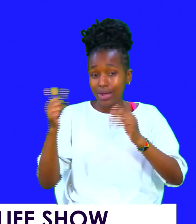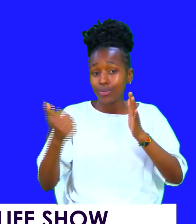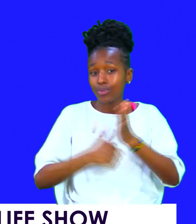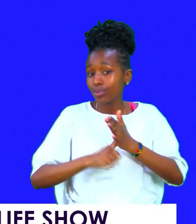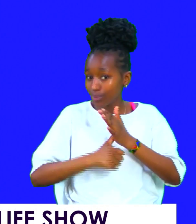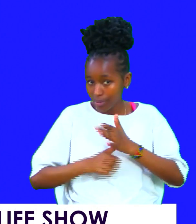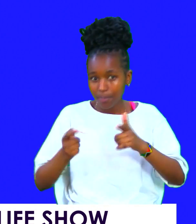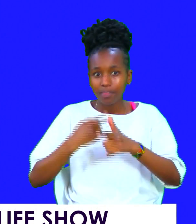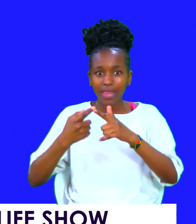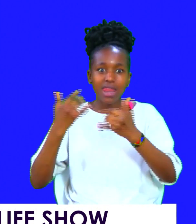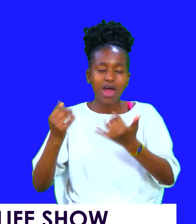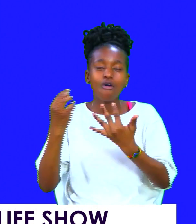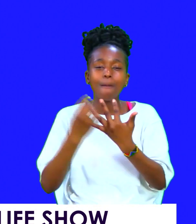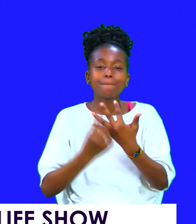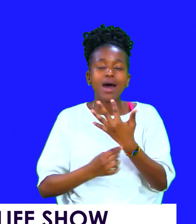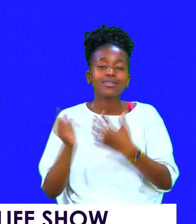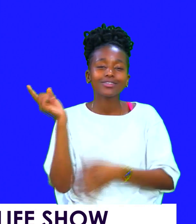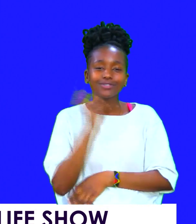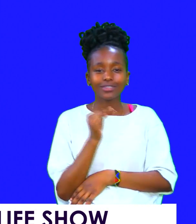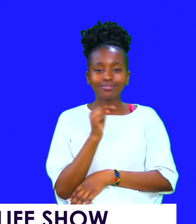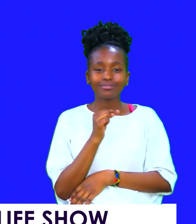Therein lies your greatest downfall.